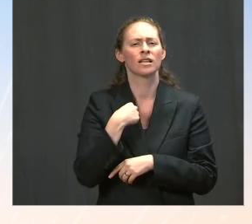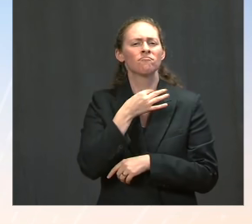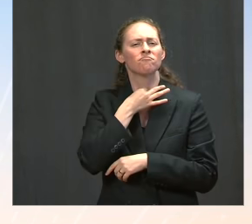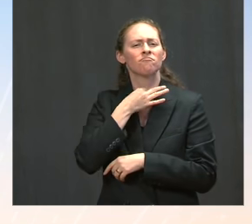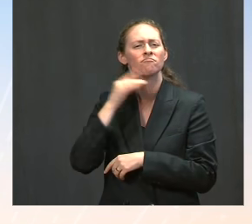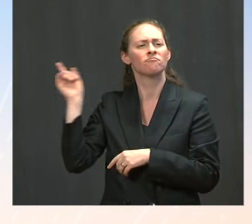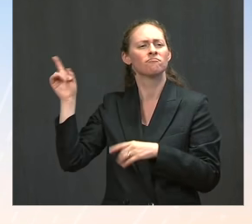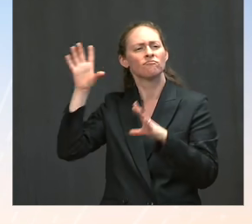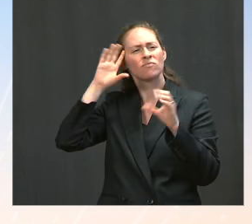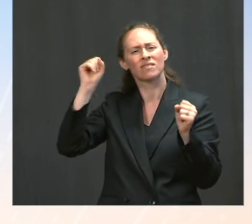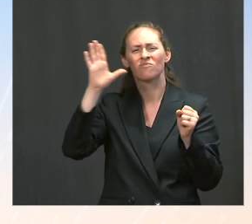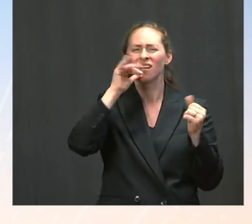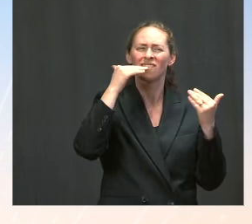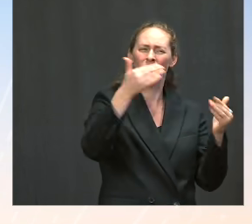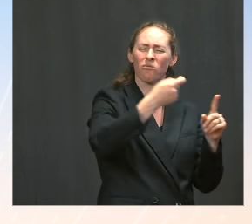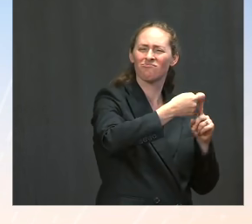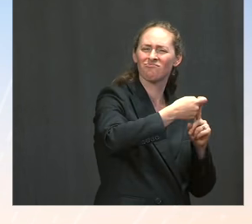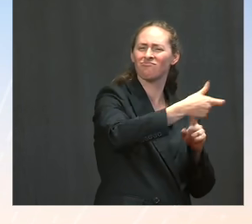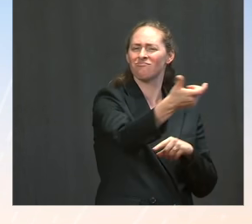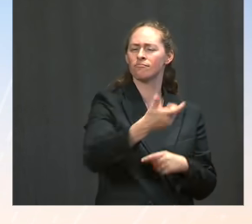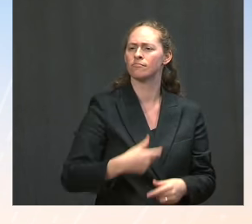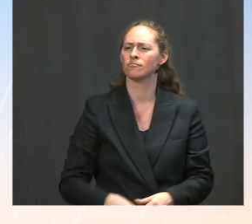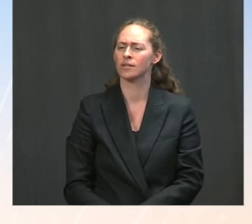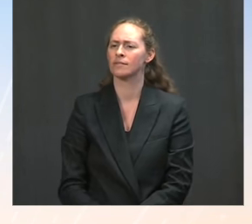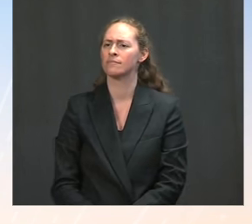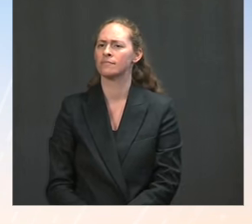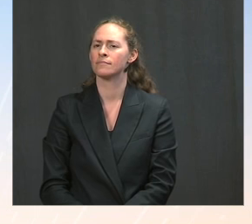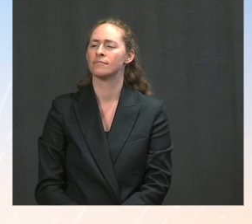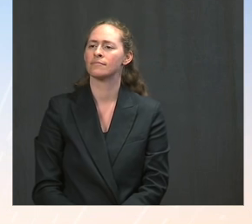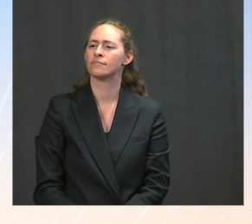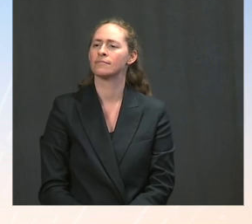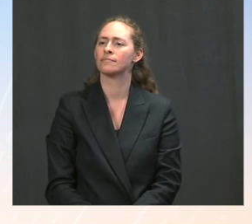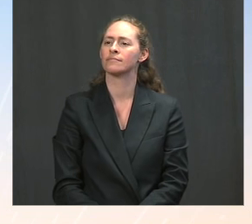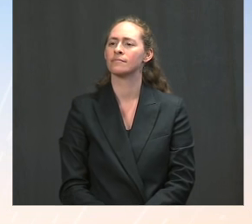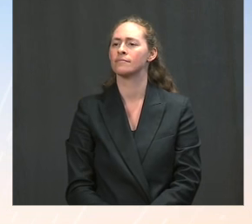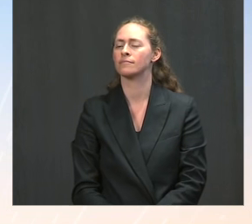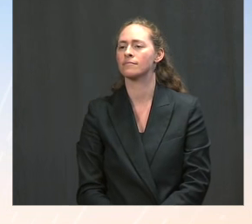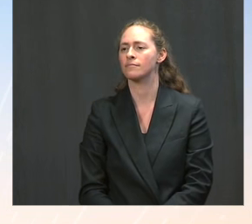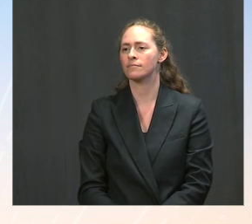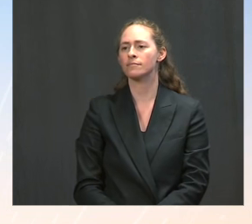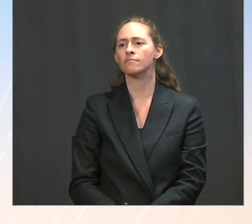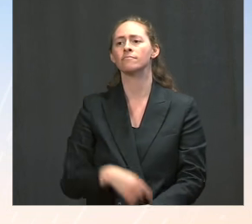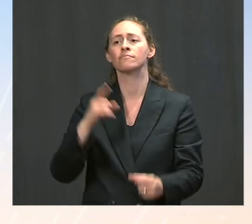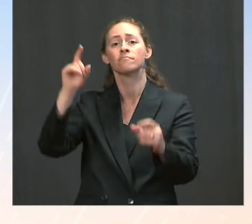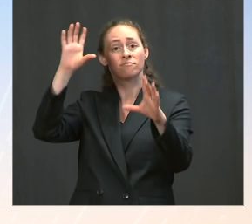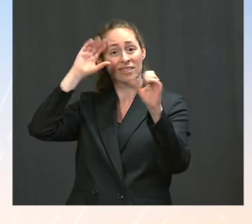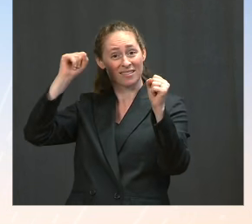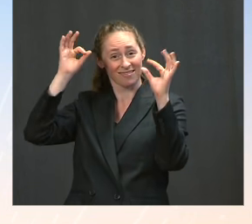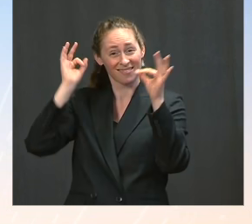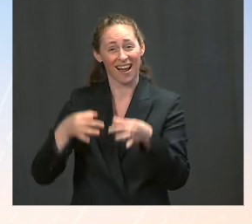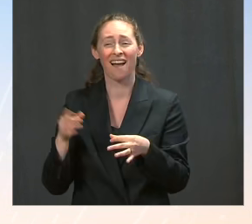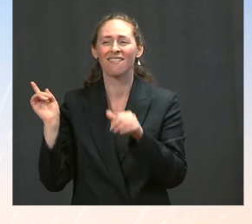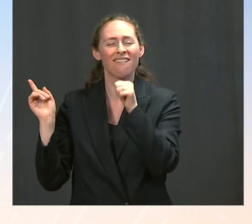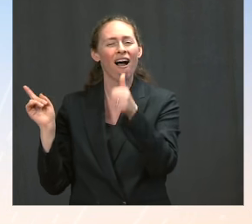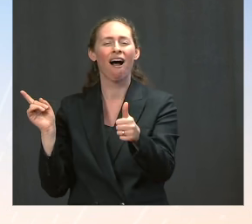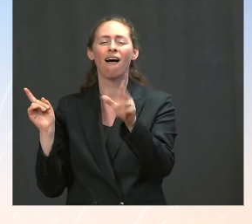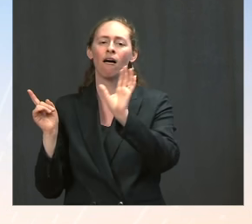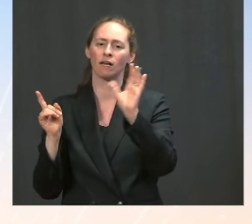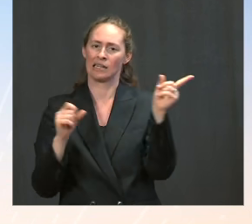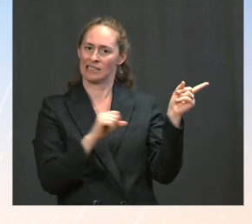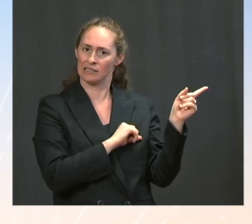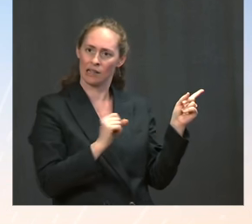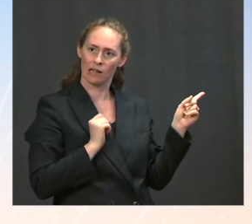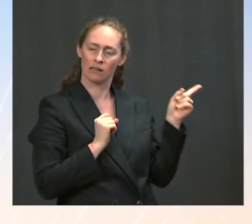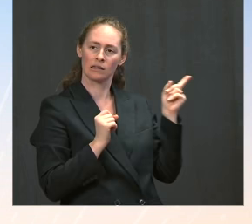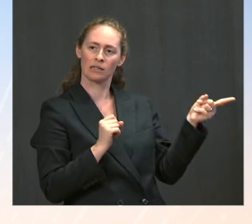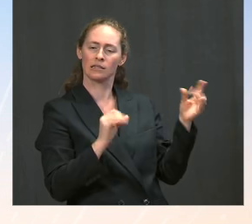doesn't make the decision on filibuster rules or parliamentary rules in the Senate. The Senate does. And he'll leave that to the Senate.